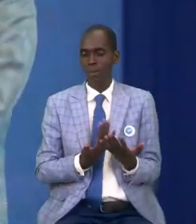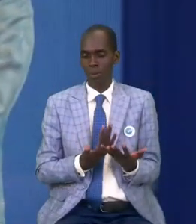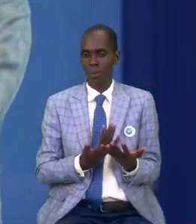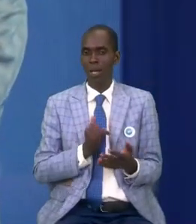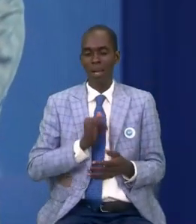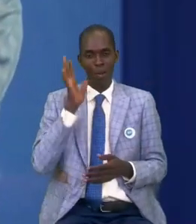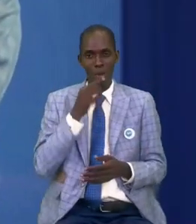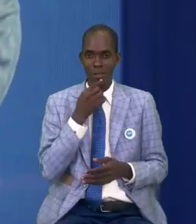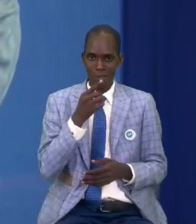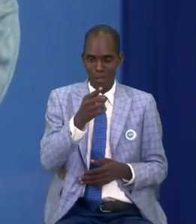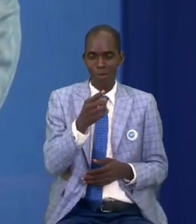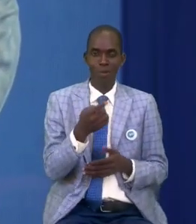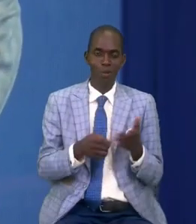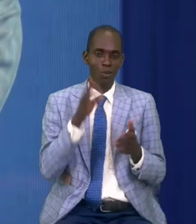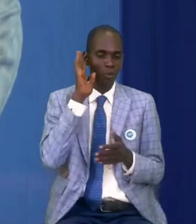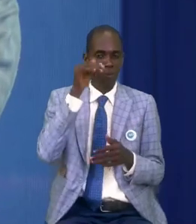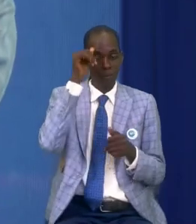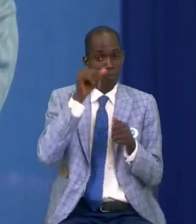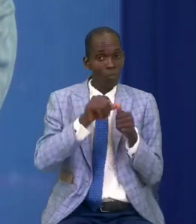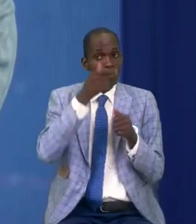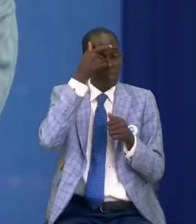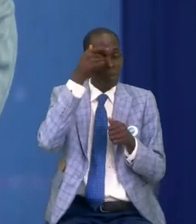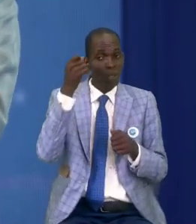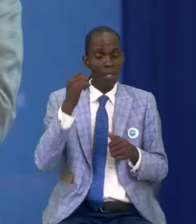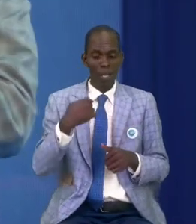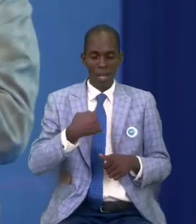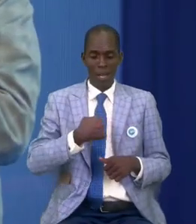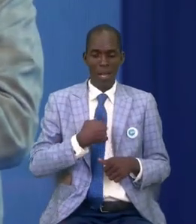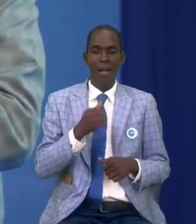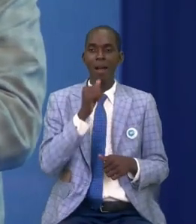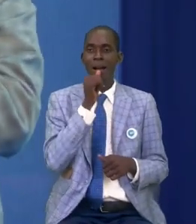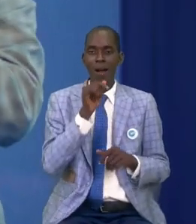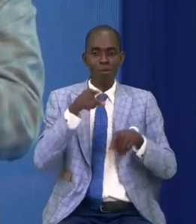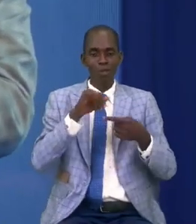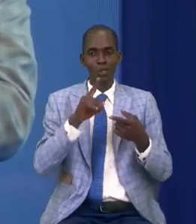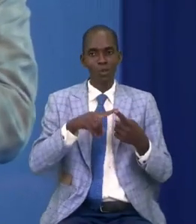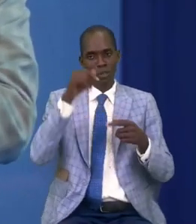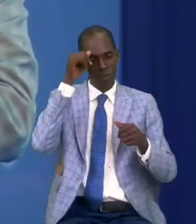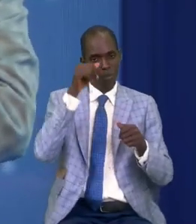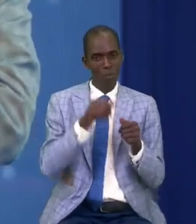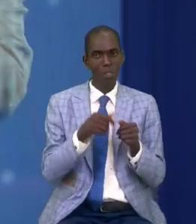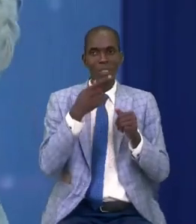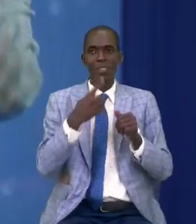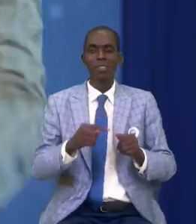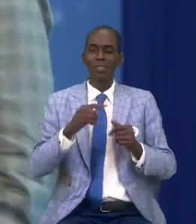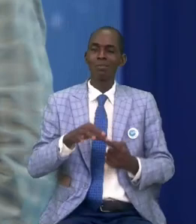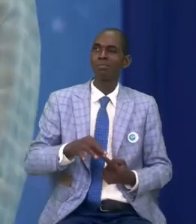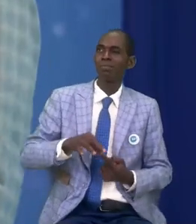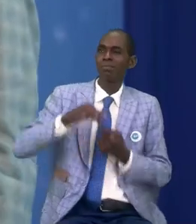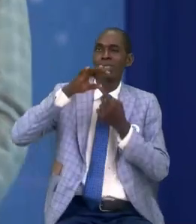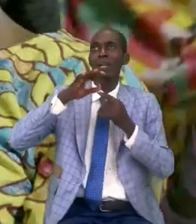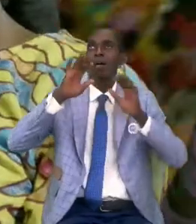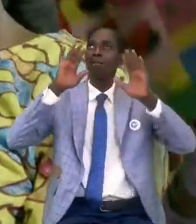going to remember the spectacular miracle of God in my life from now on in